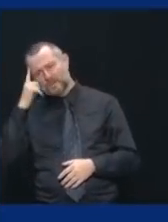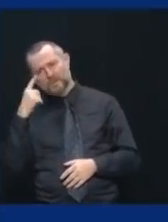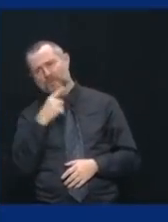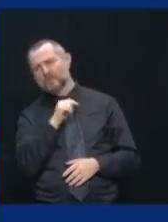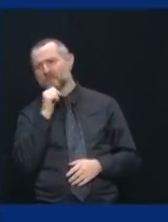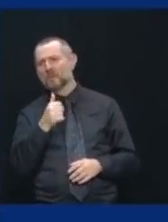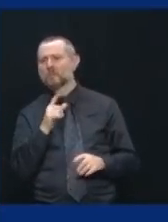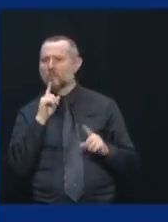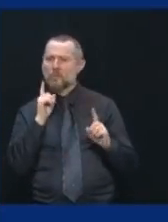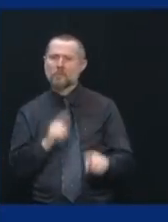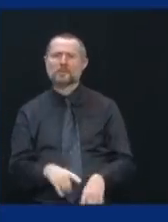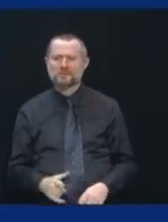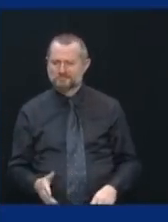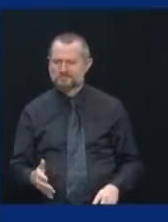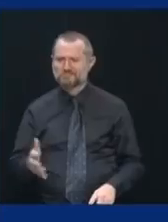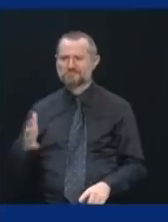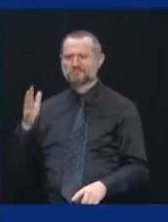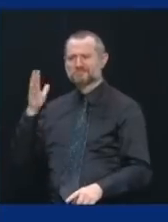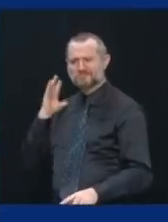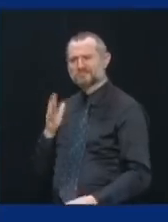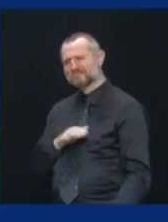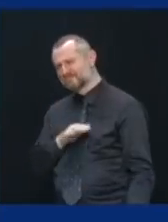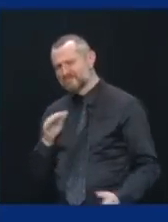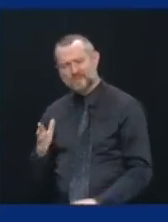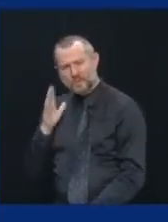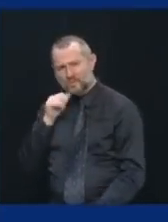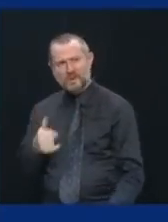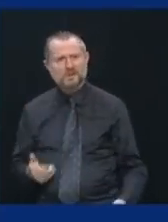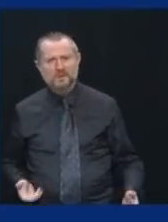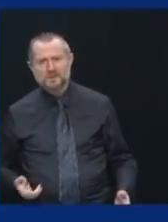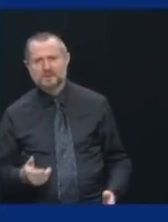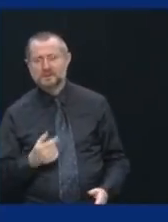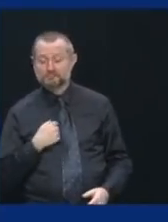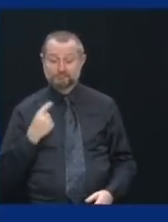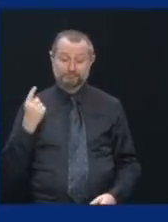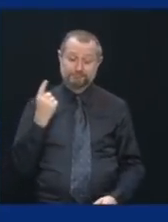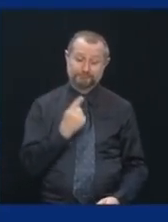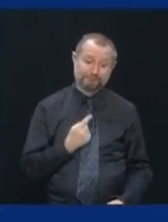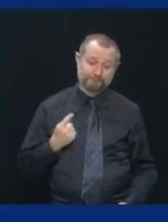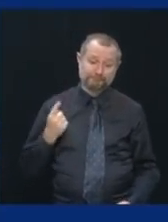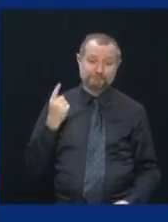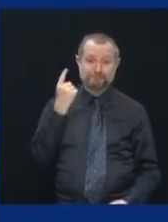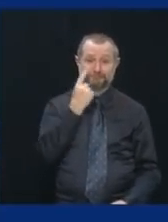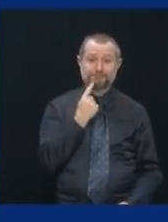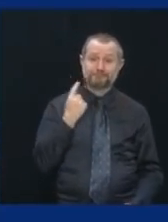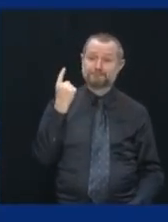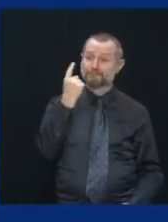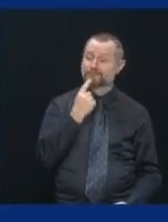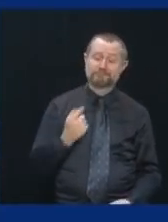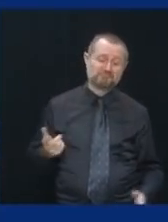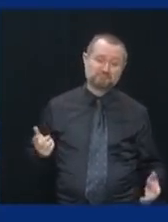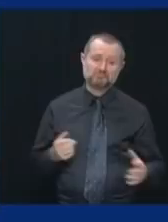enough vaccine last year is one of the great questions in life.